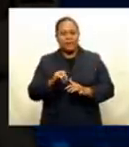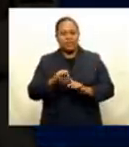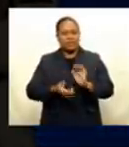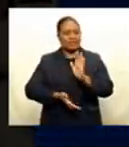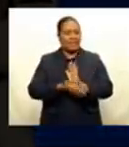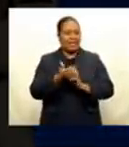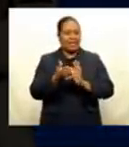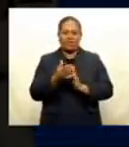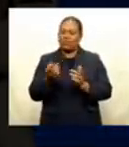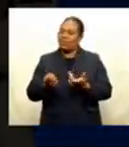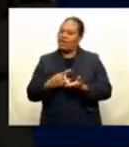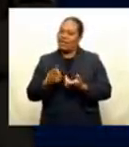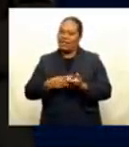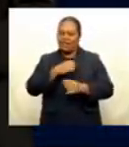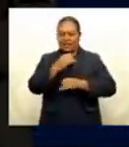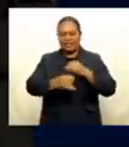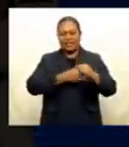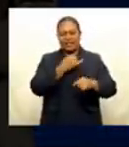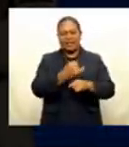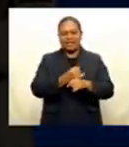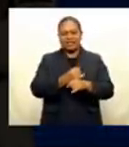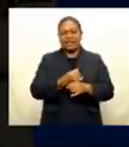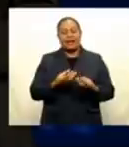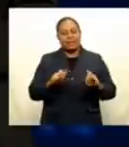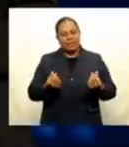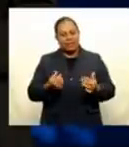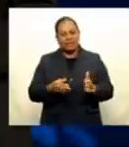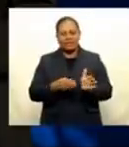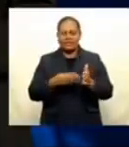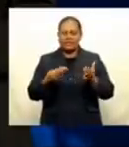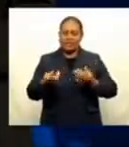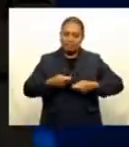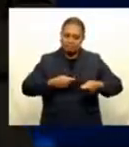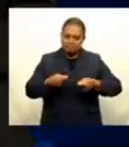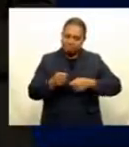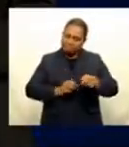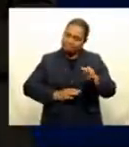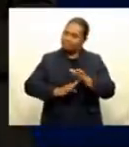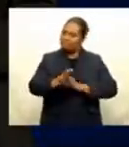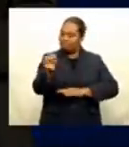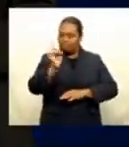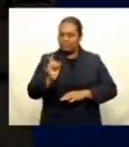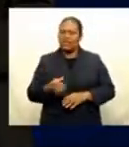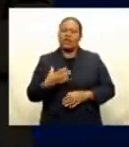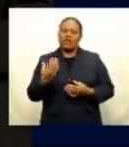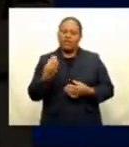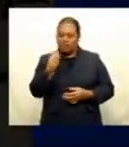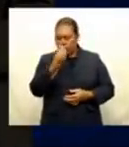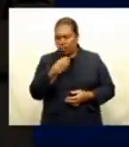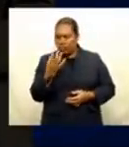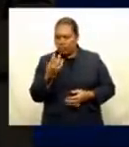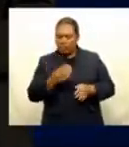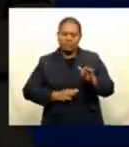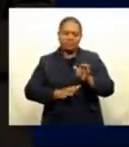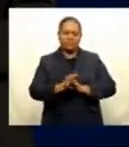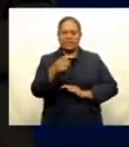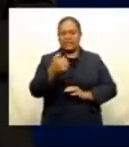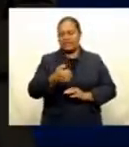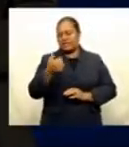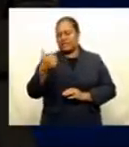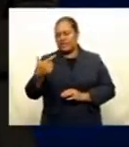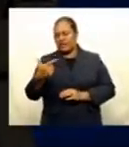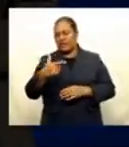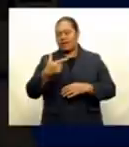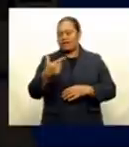against the other international currencies we cover. Commodities market was on the rise today. Crude oil rose $1 at $69 a